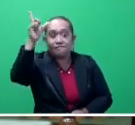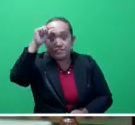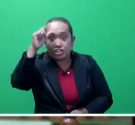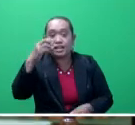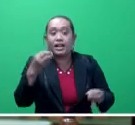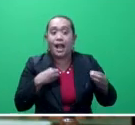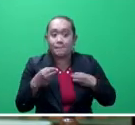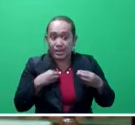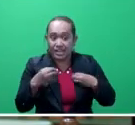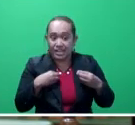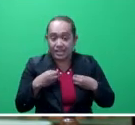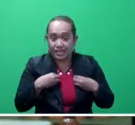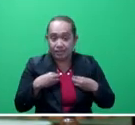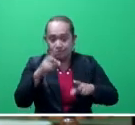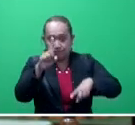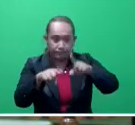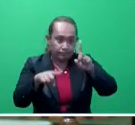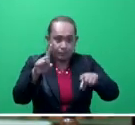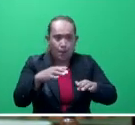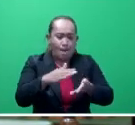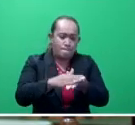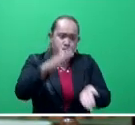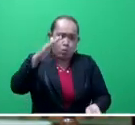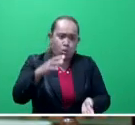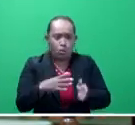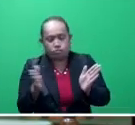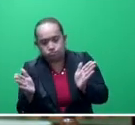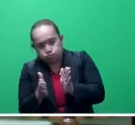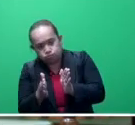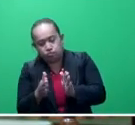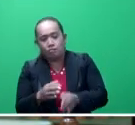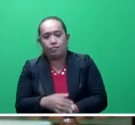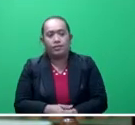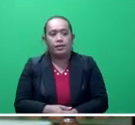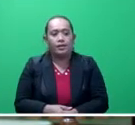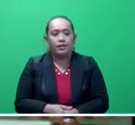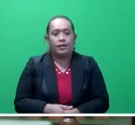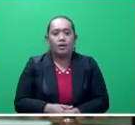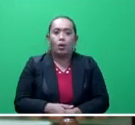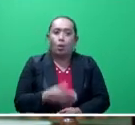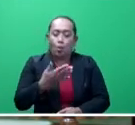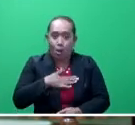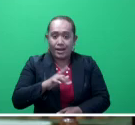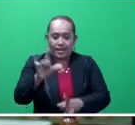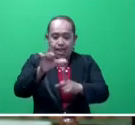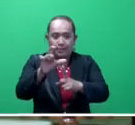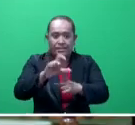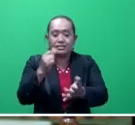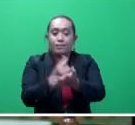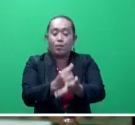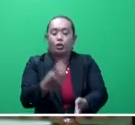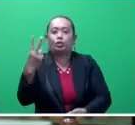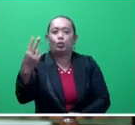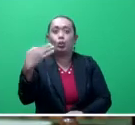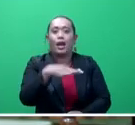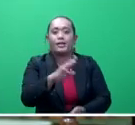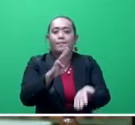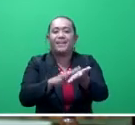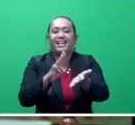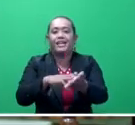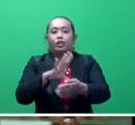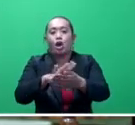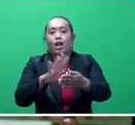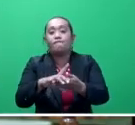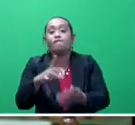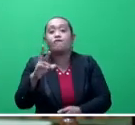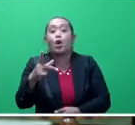sizes. Today we are announcing working capital support of $200 million in the form of loans to help Fijian